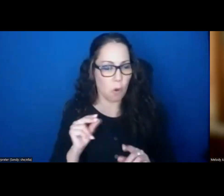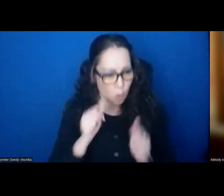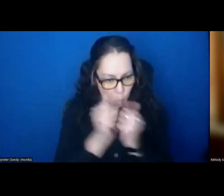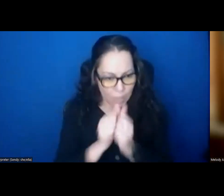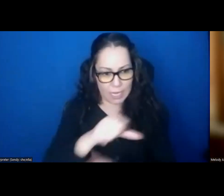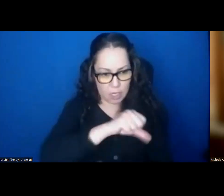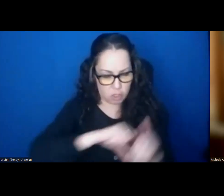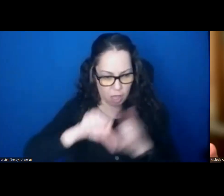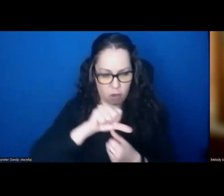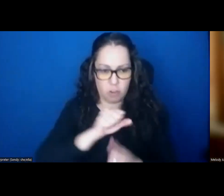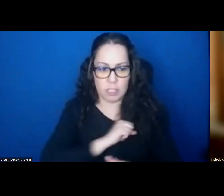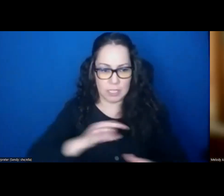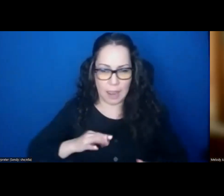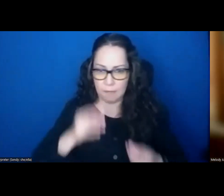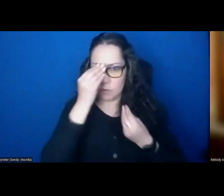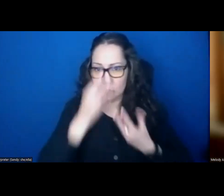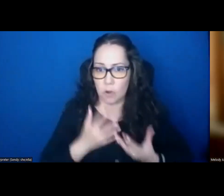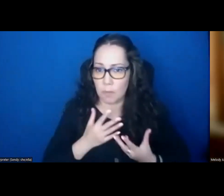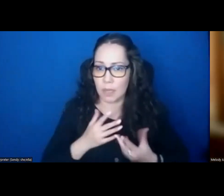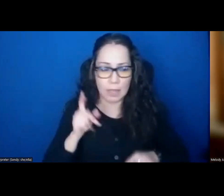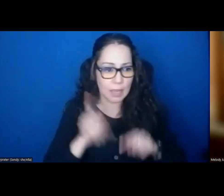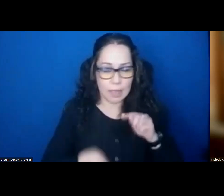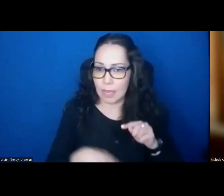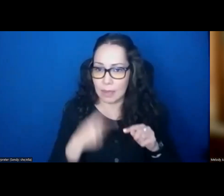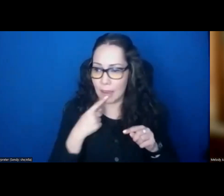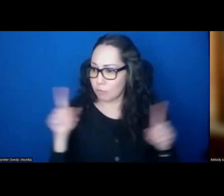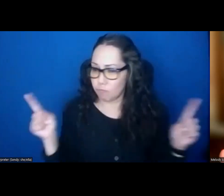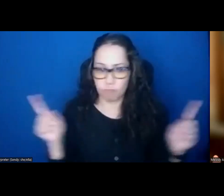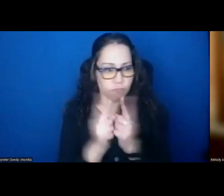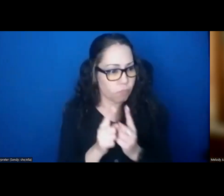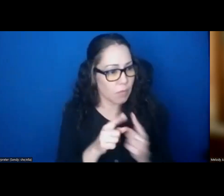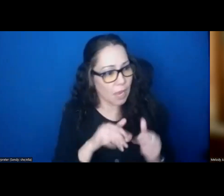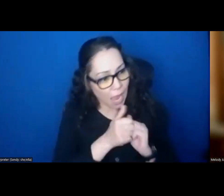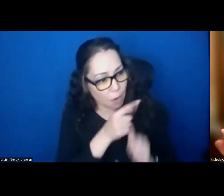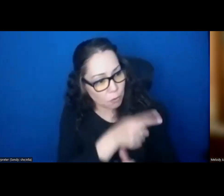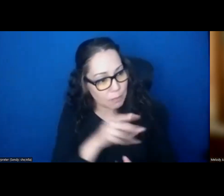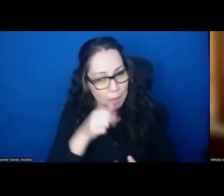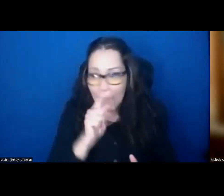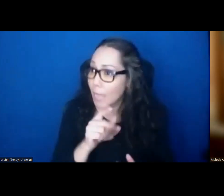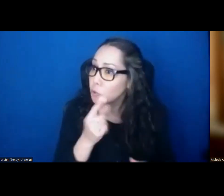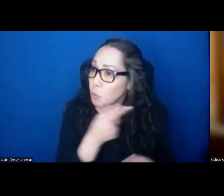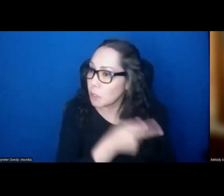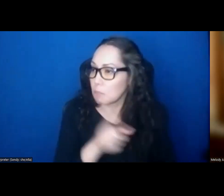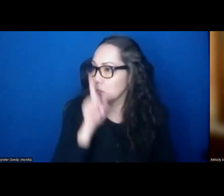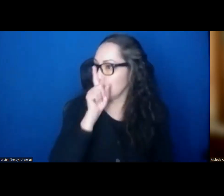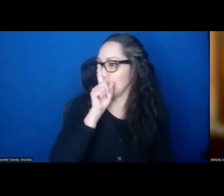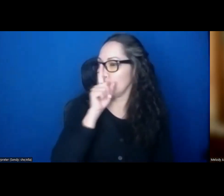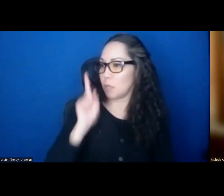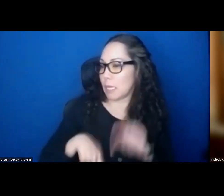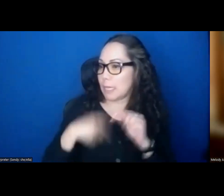allowed to tell, for example, my friends Pat and Joan. How's Joan doing? How's Pat doing? We can't tell you.